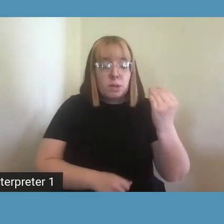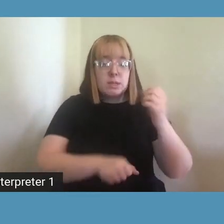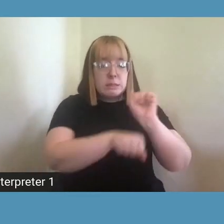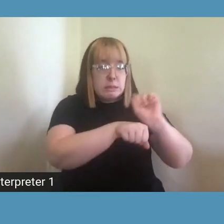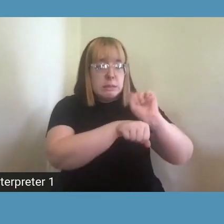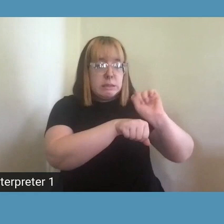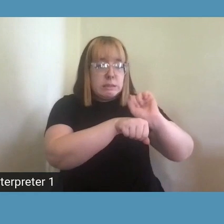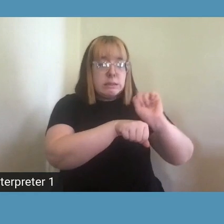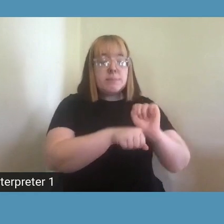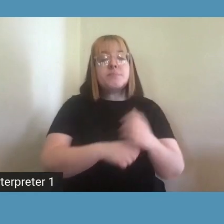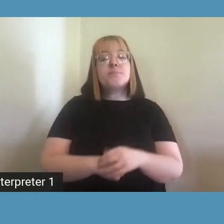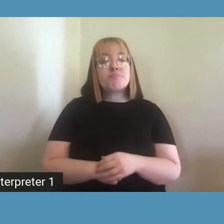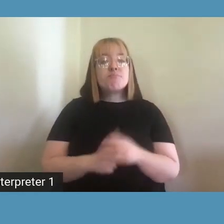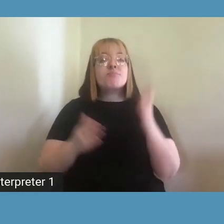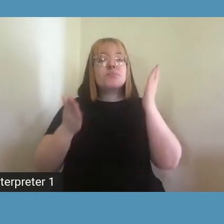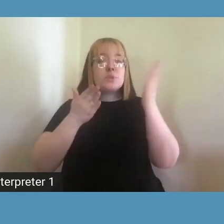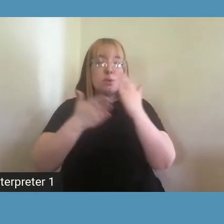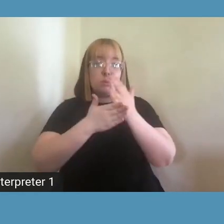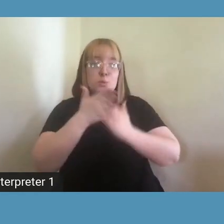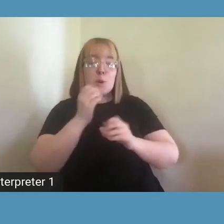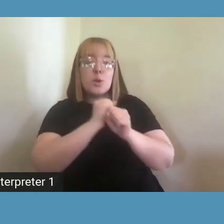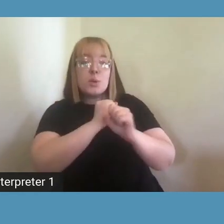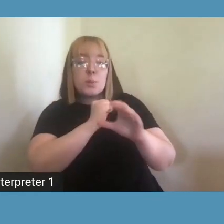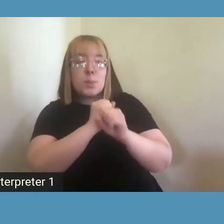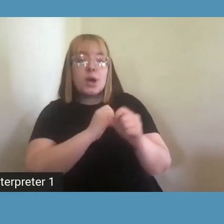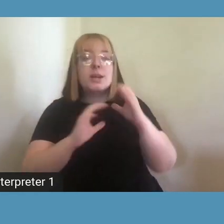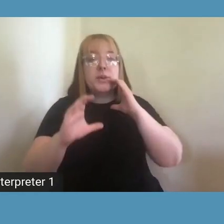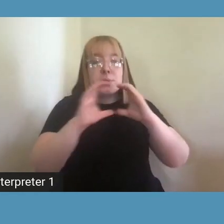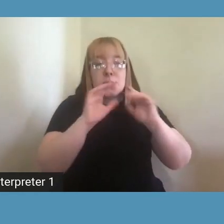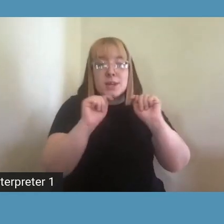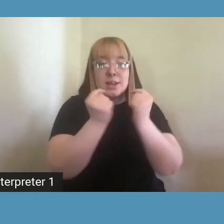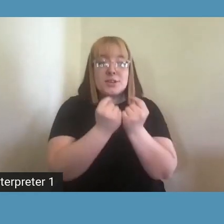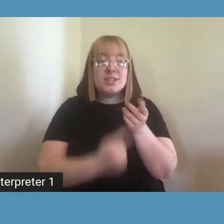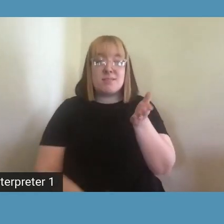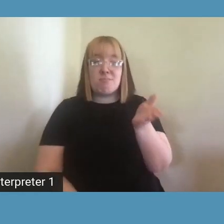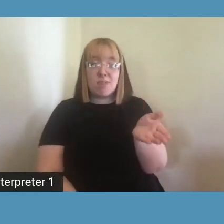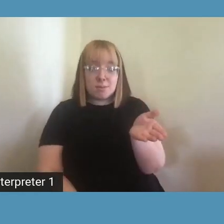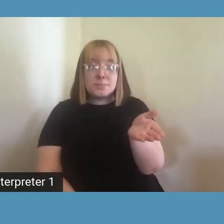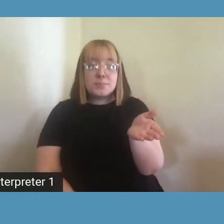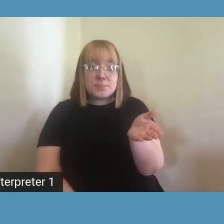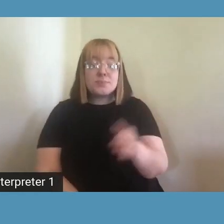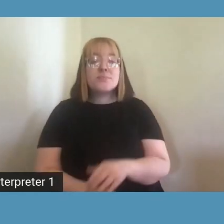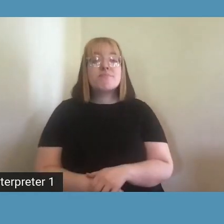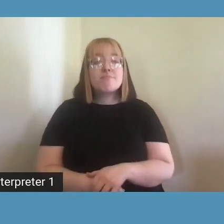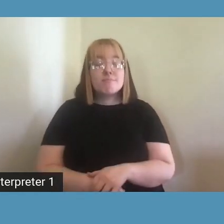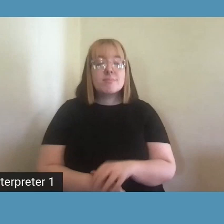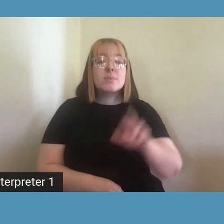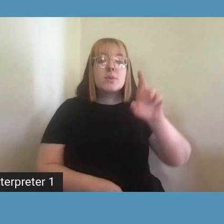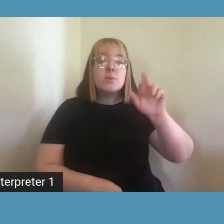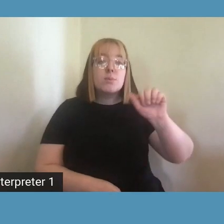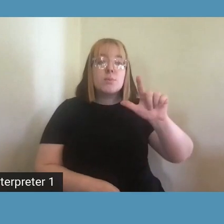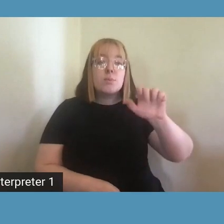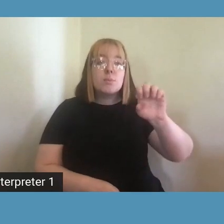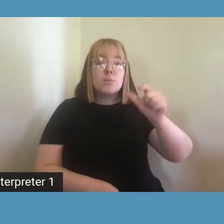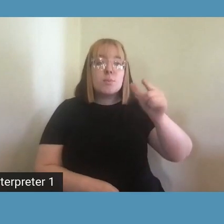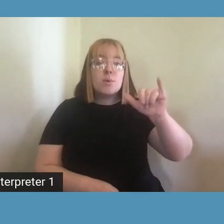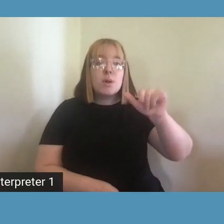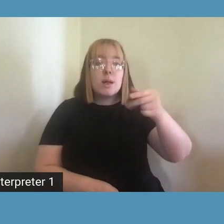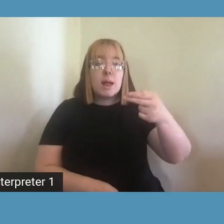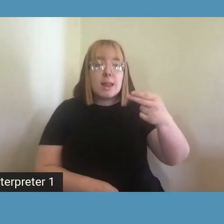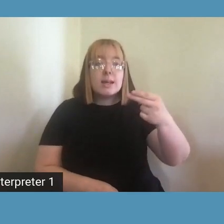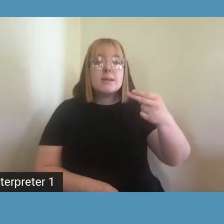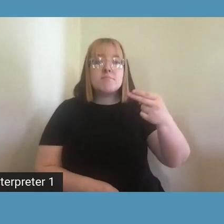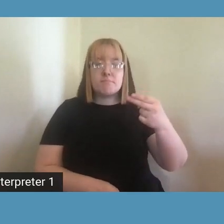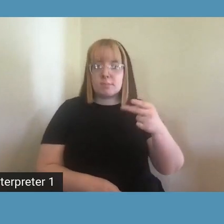museum and serves as part of the marketing and communications team. As a Raleigh, North Carolina native, the museum has always been a place